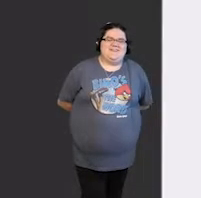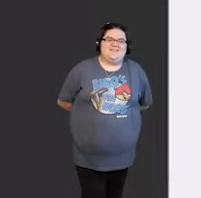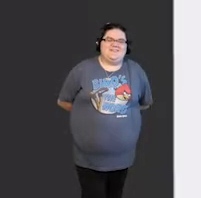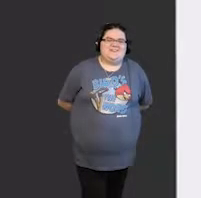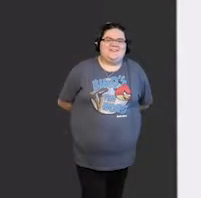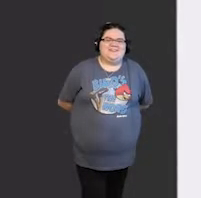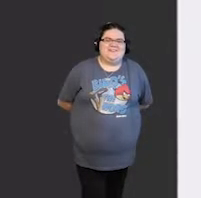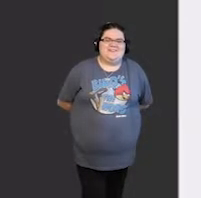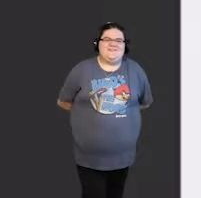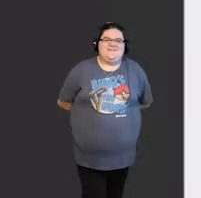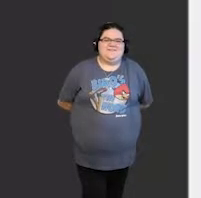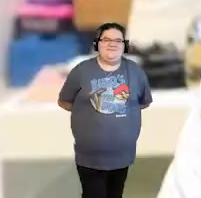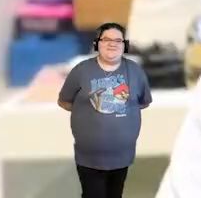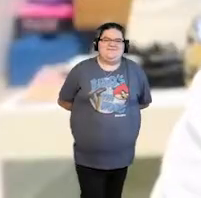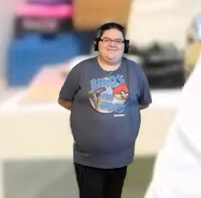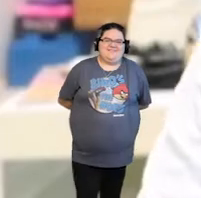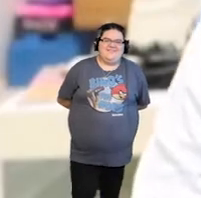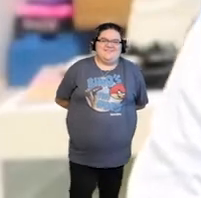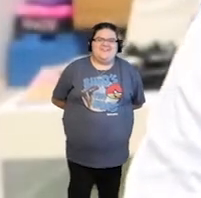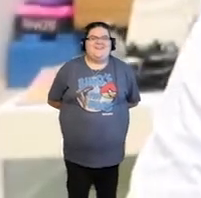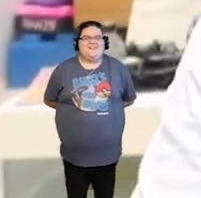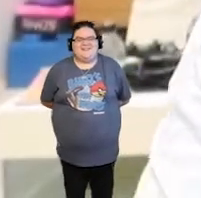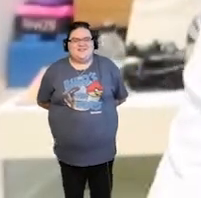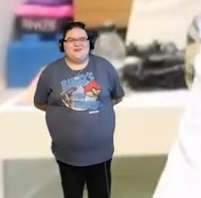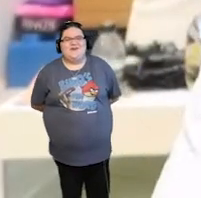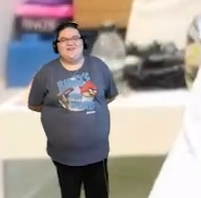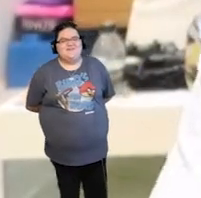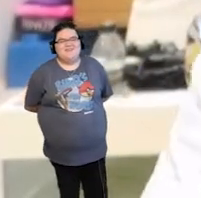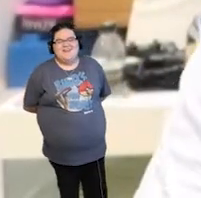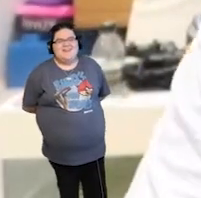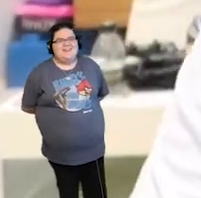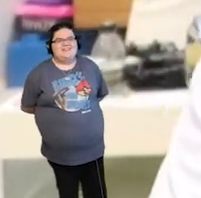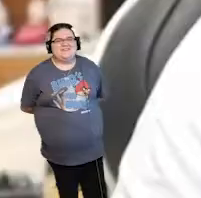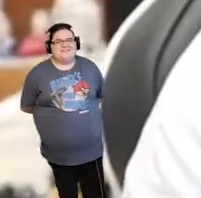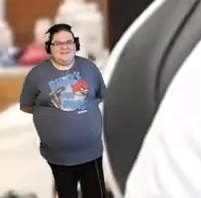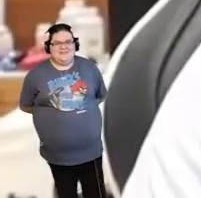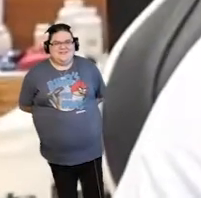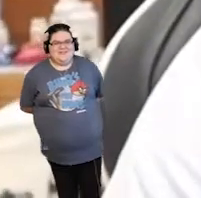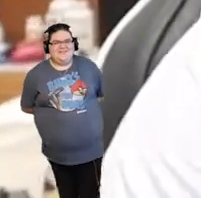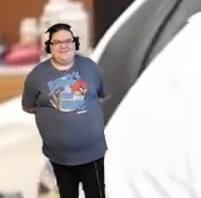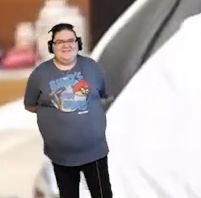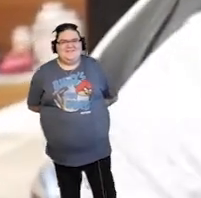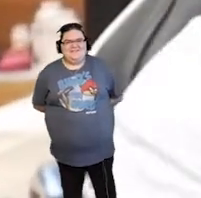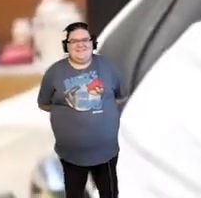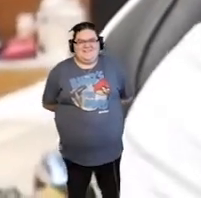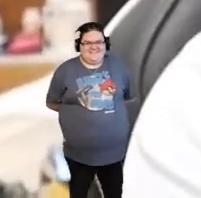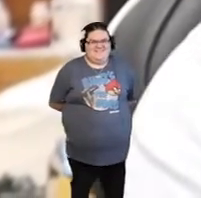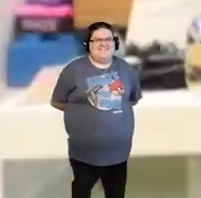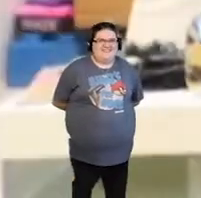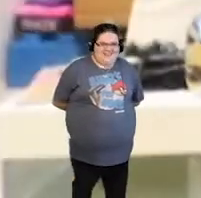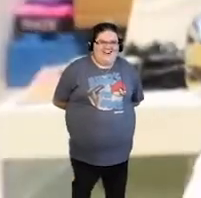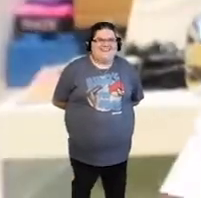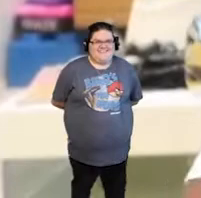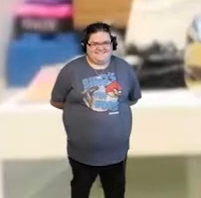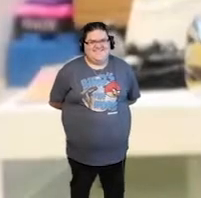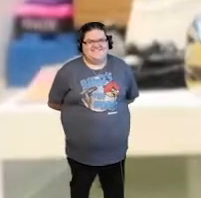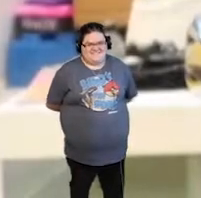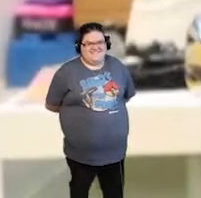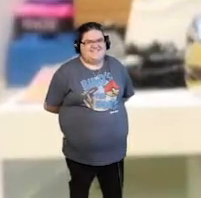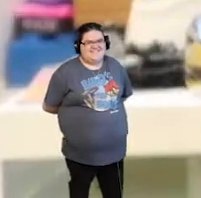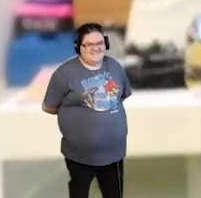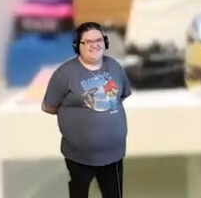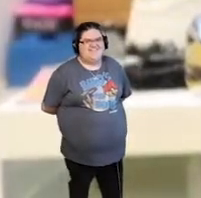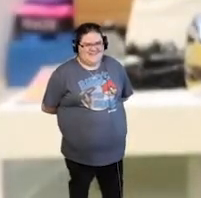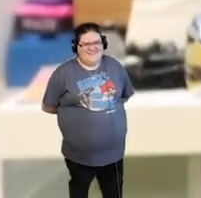just gonna make you look like you're Nah, fam. That's a troll. That's a troll. What, you want me to start doing a madness on